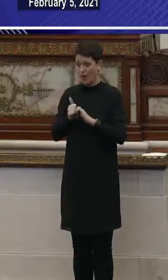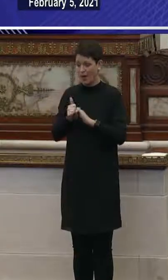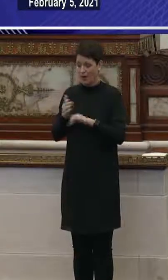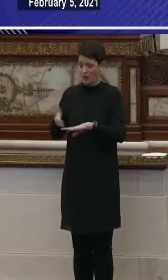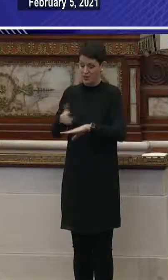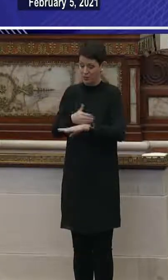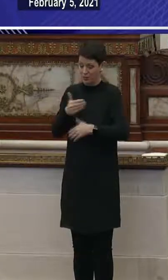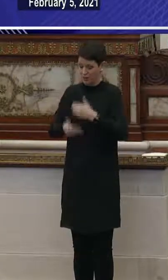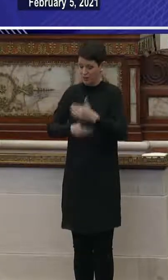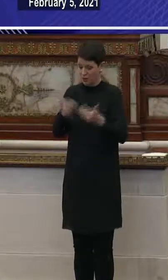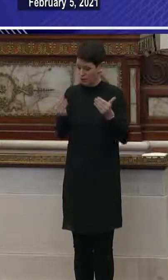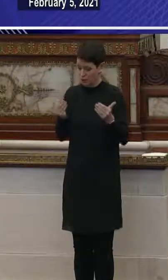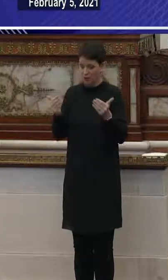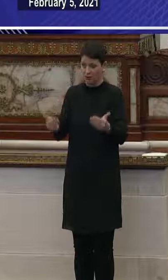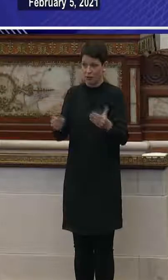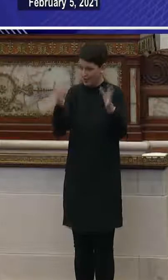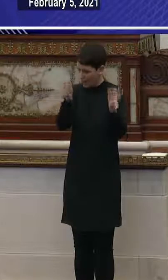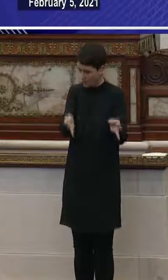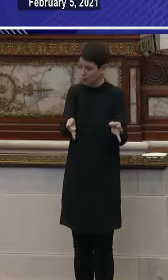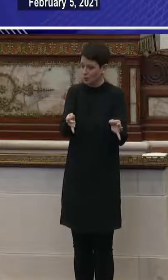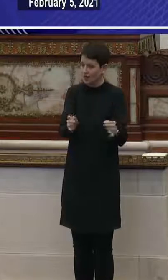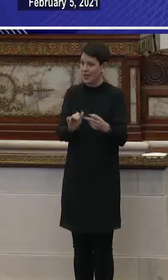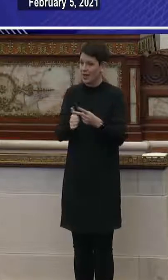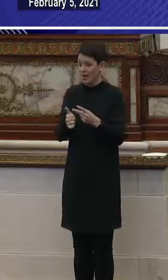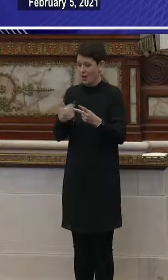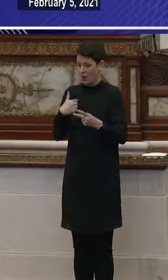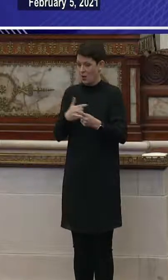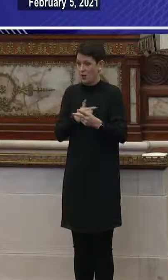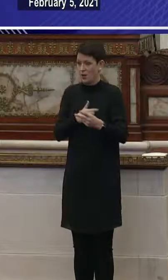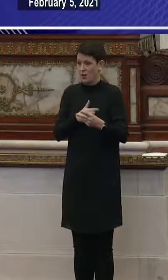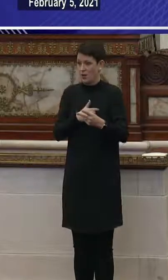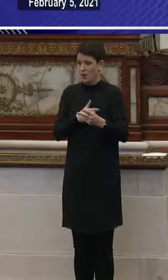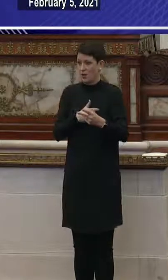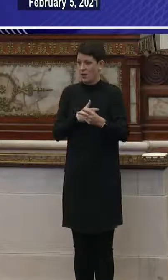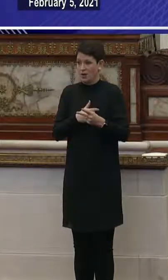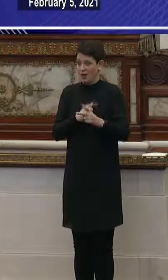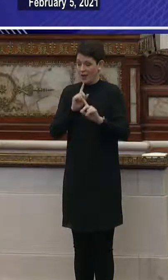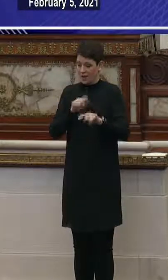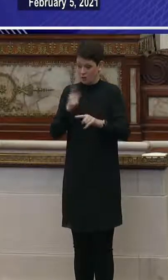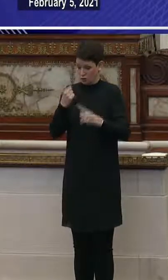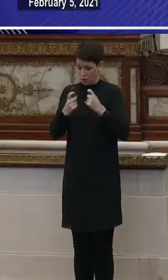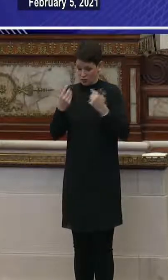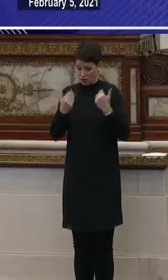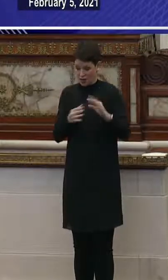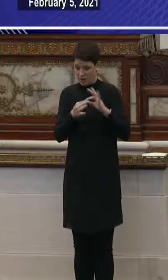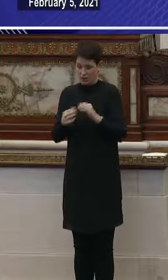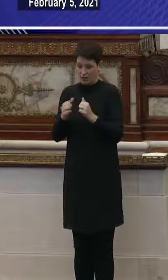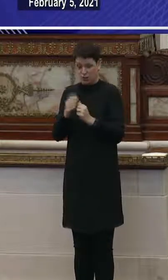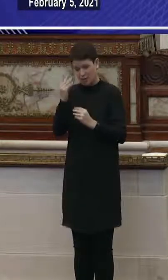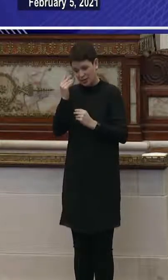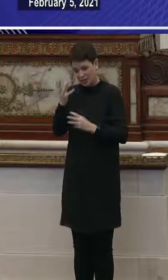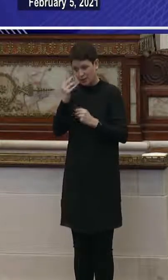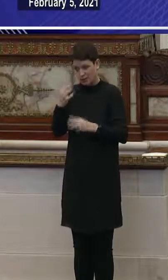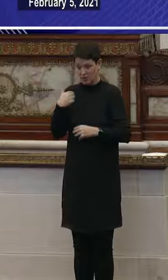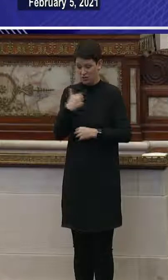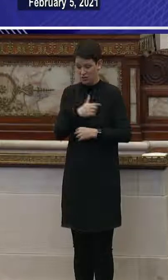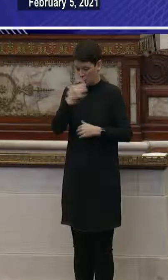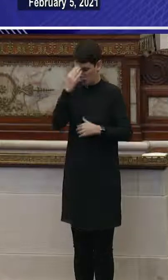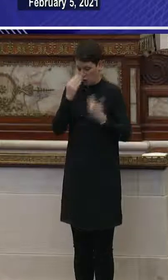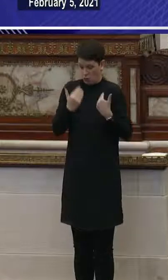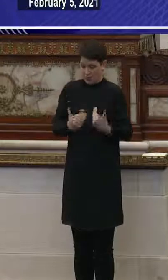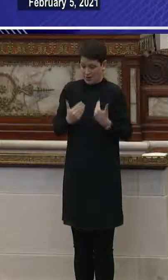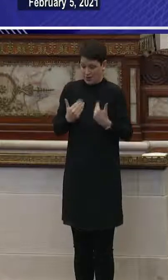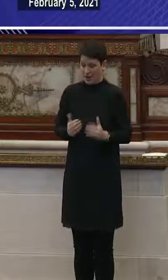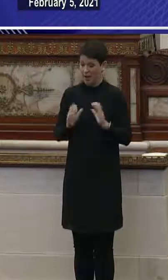improve the process going forward, absolutely. How we can answer questions related to the information that we have at this